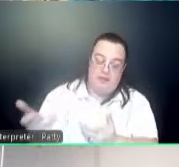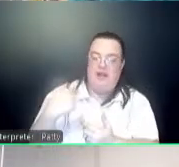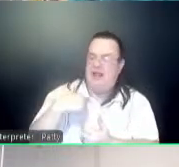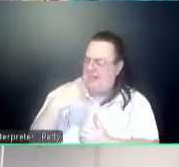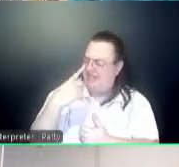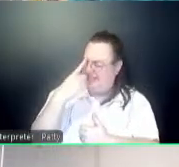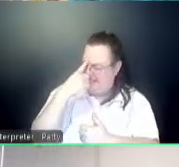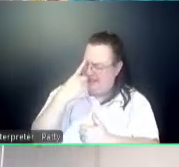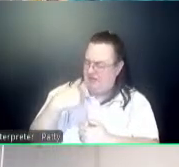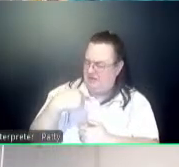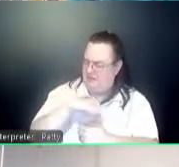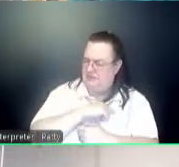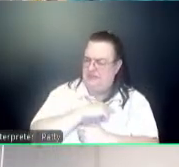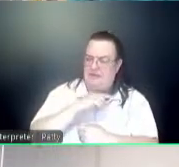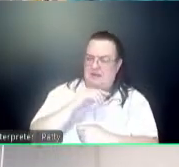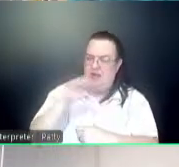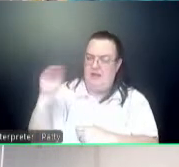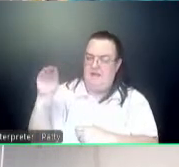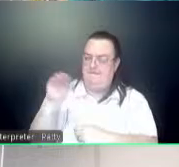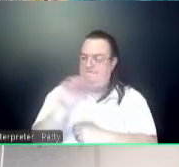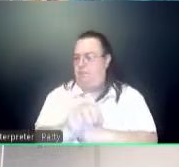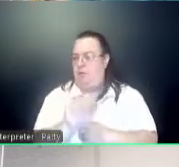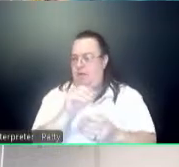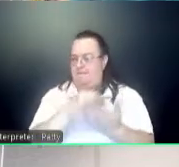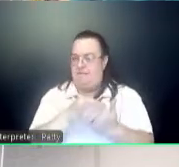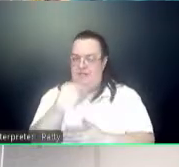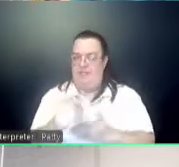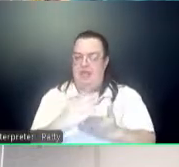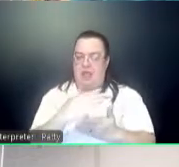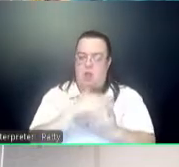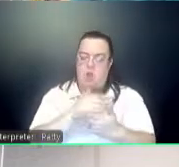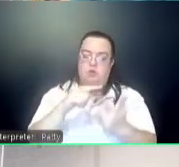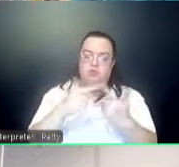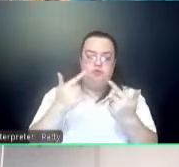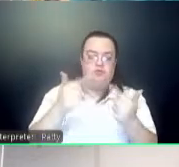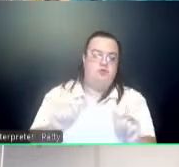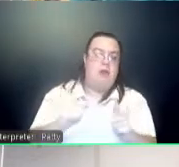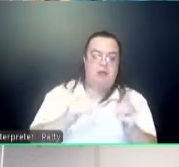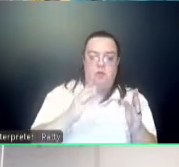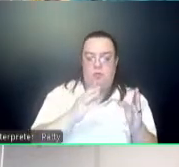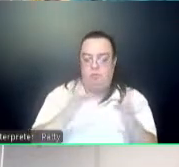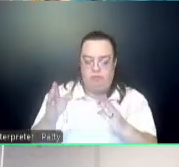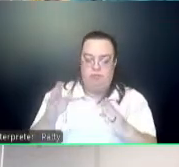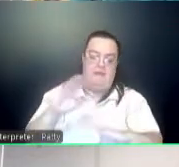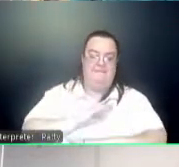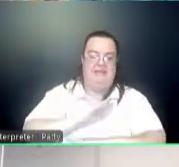we put the money in here to go ahead and move forward. We've tried to move towards that goal.